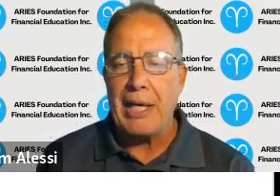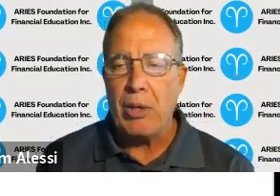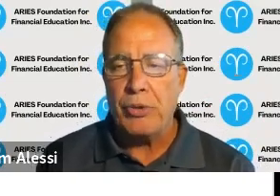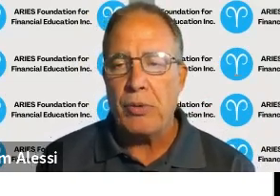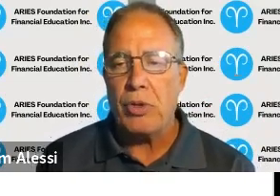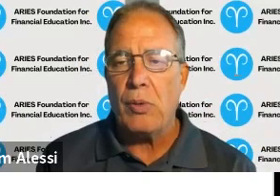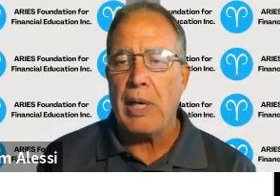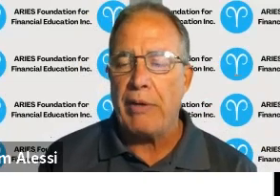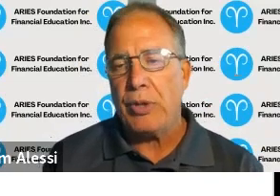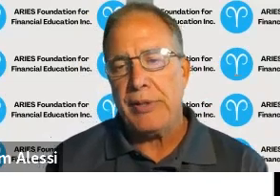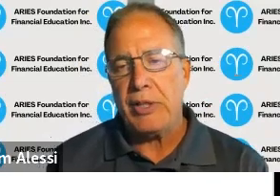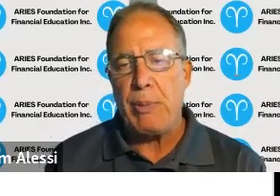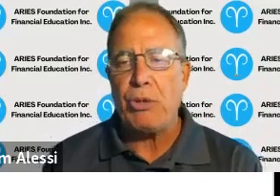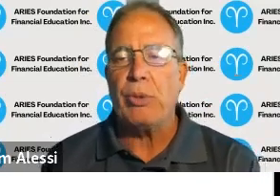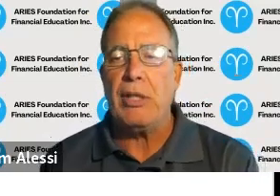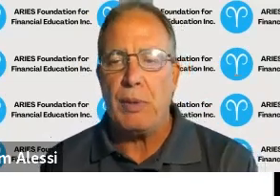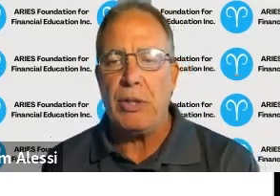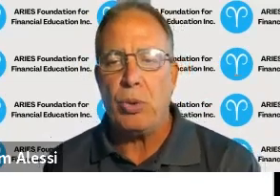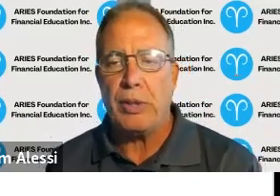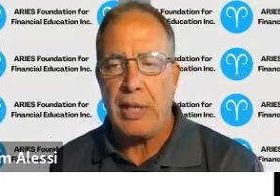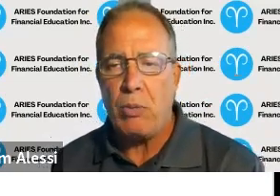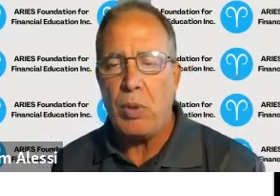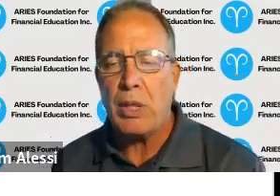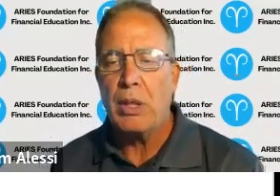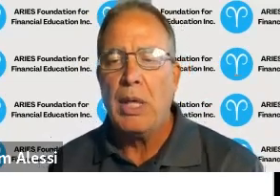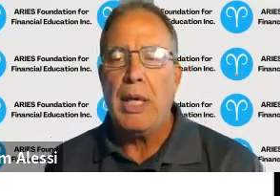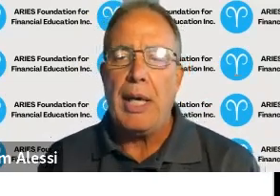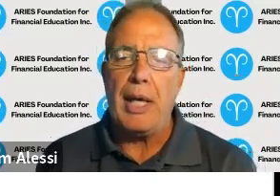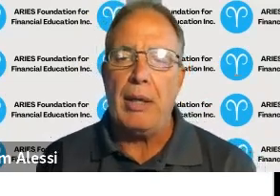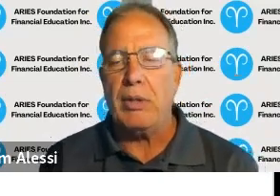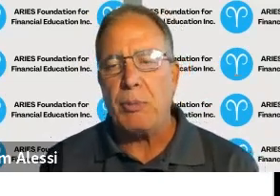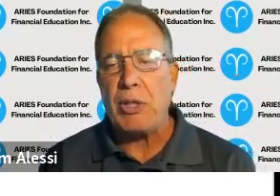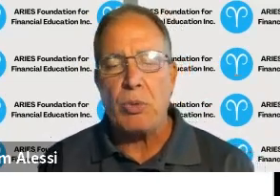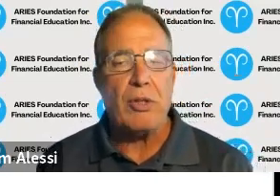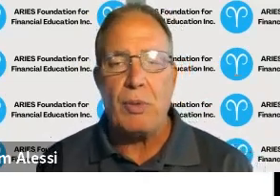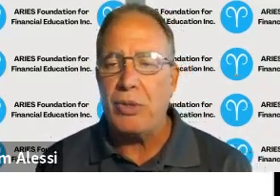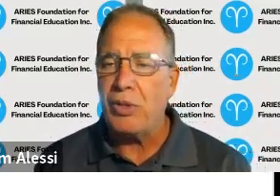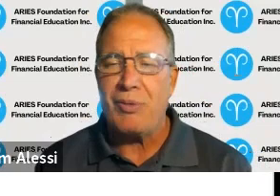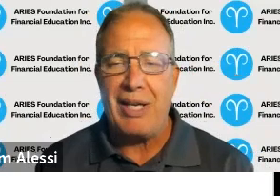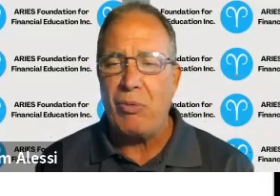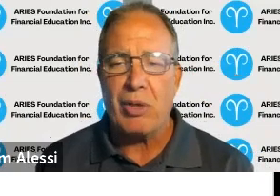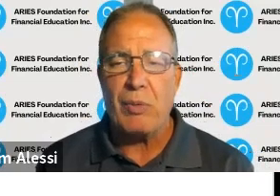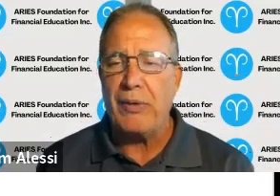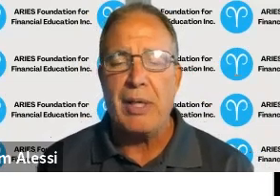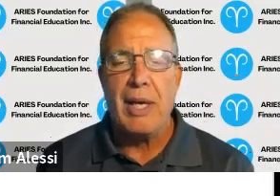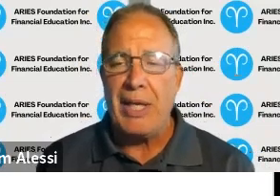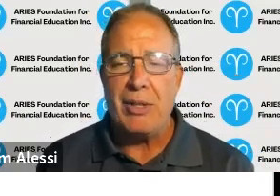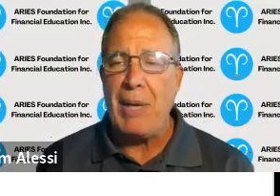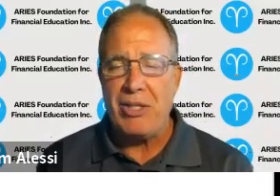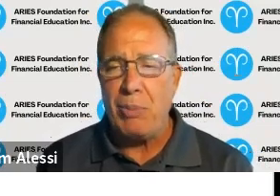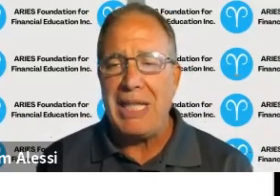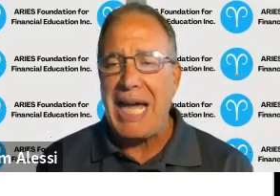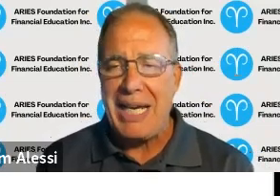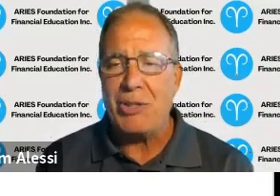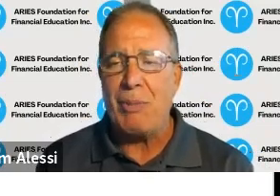Craig and I also do, however, is the Special Needs Resource Network. And the Special Needs Resource Network really is